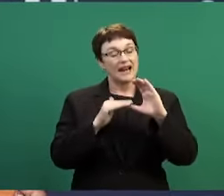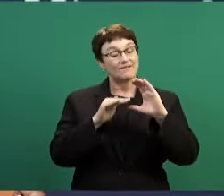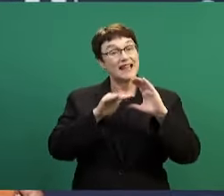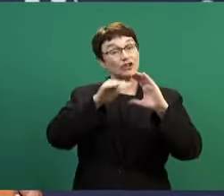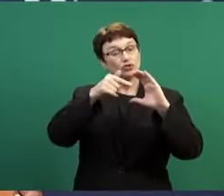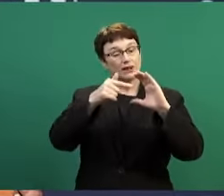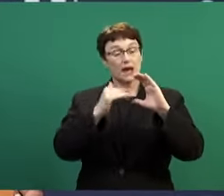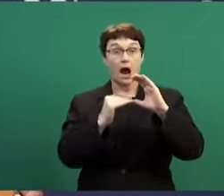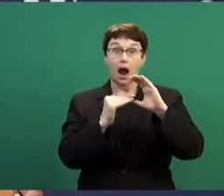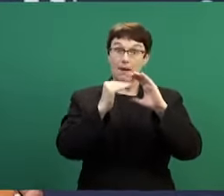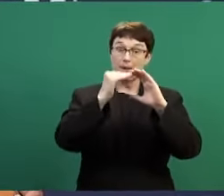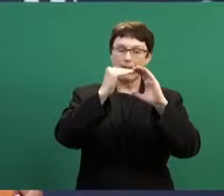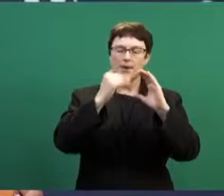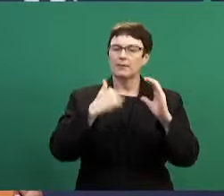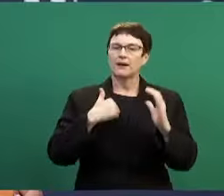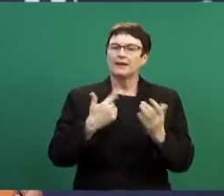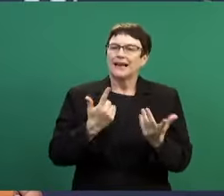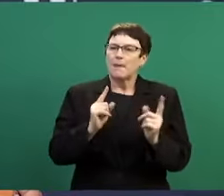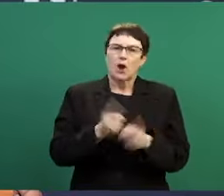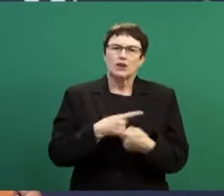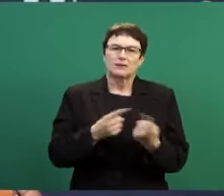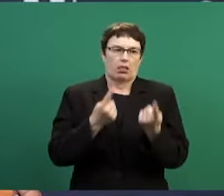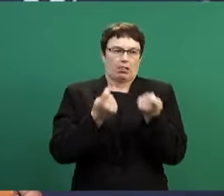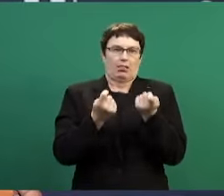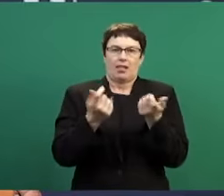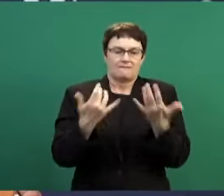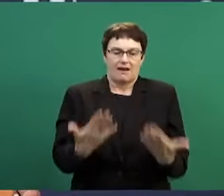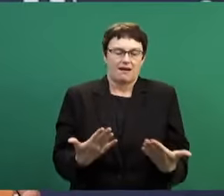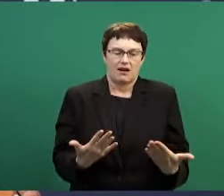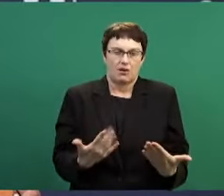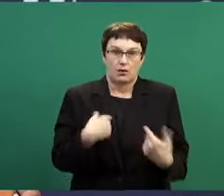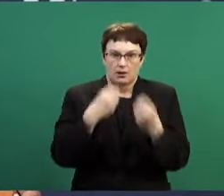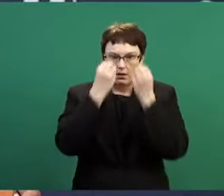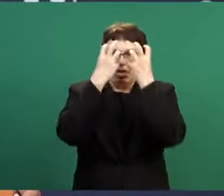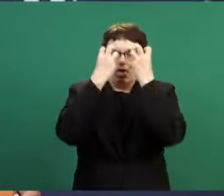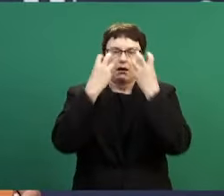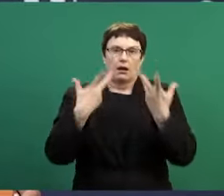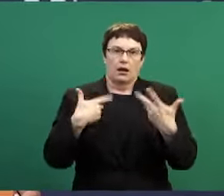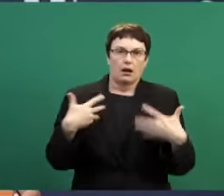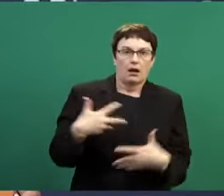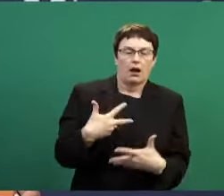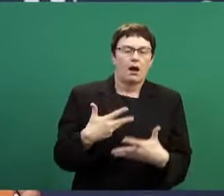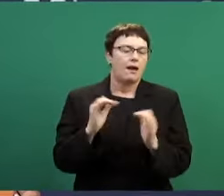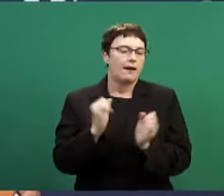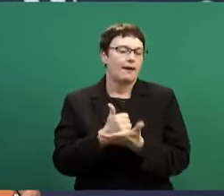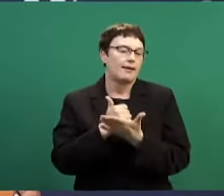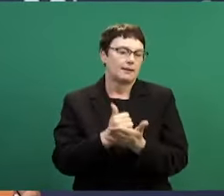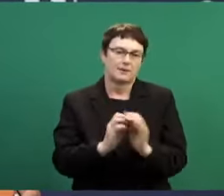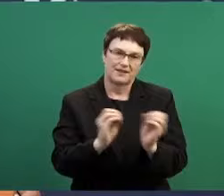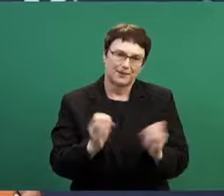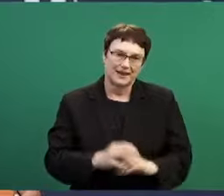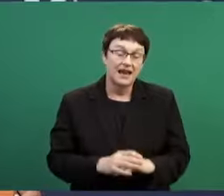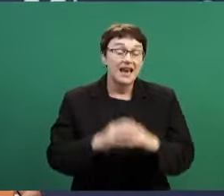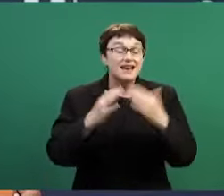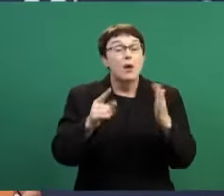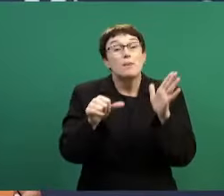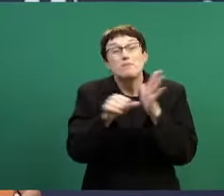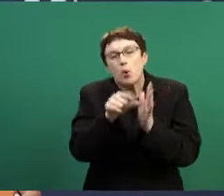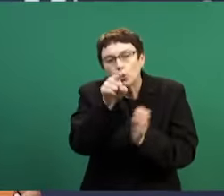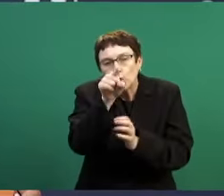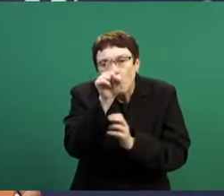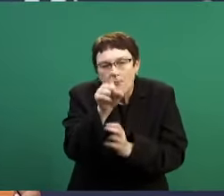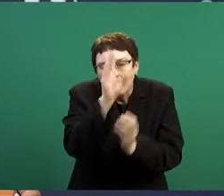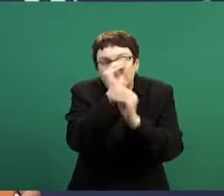inflation. What is important for you to note is the trajectory of the forecast, that we are